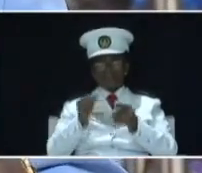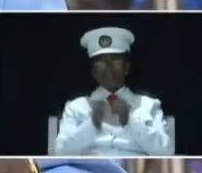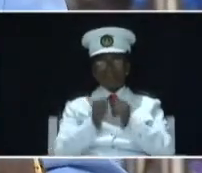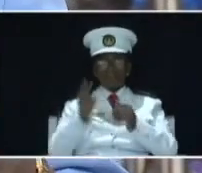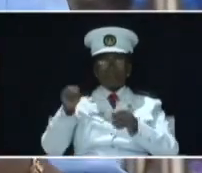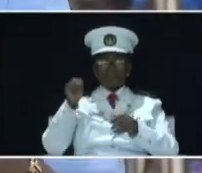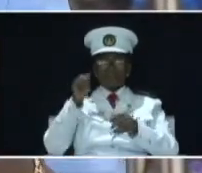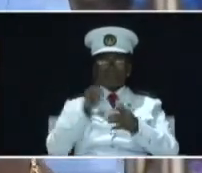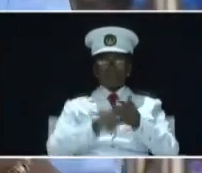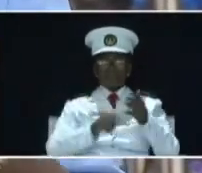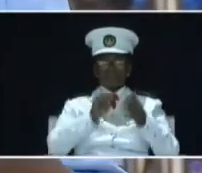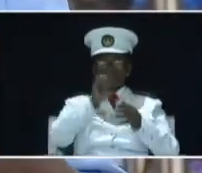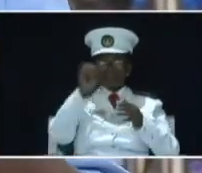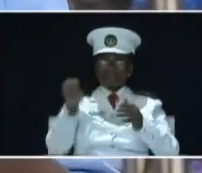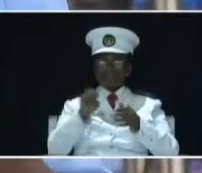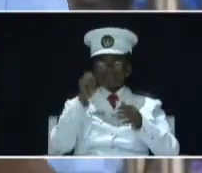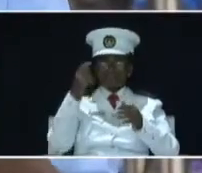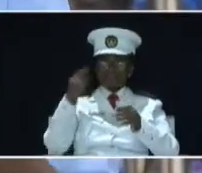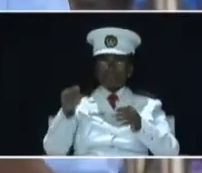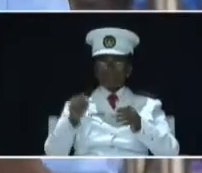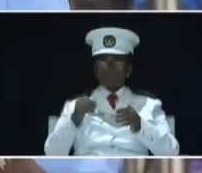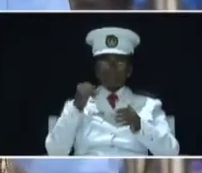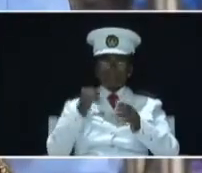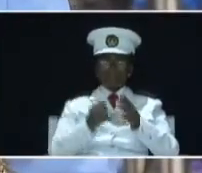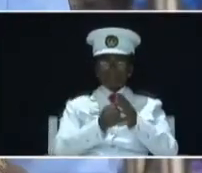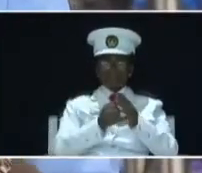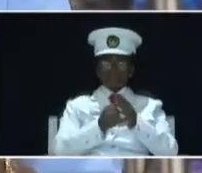Whatever the junior partner does